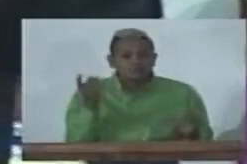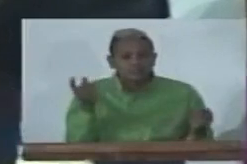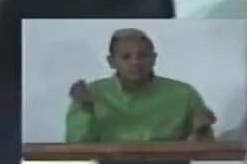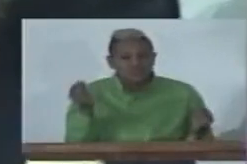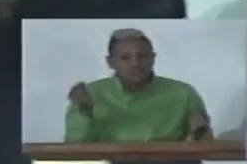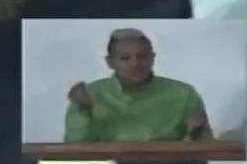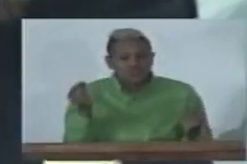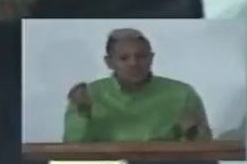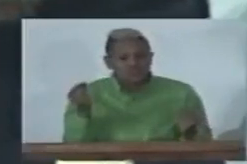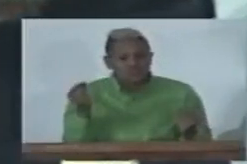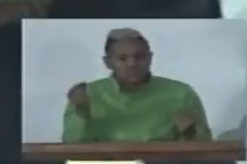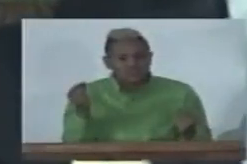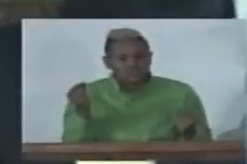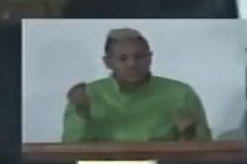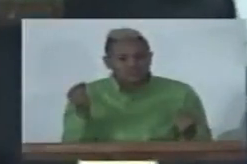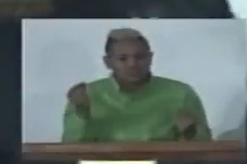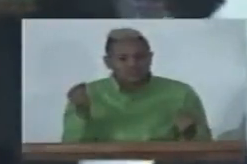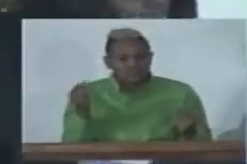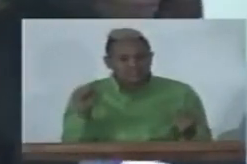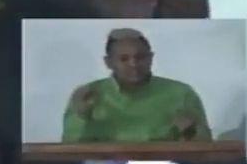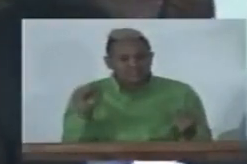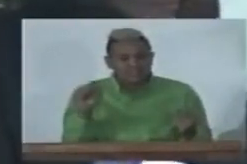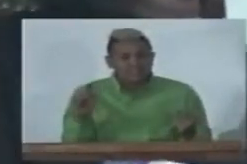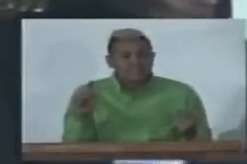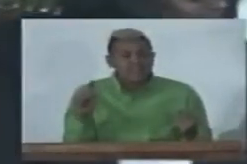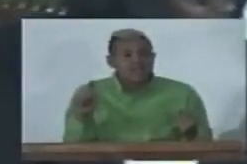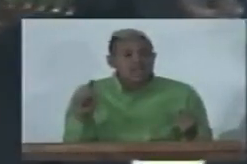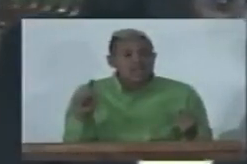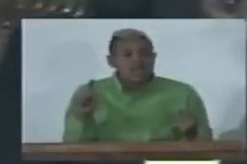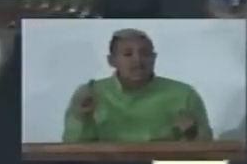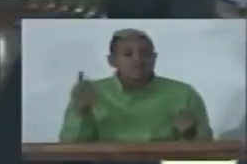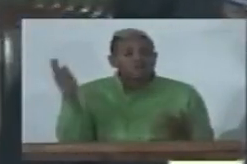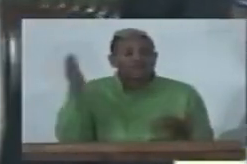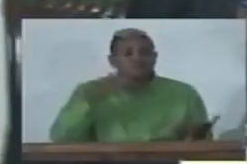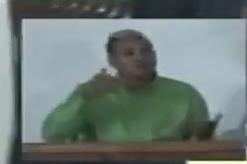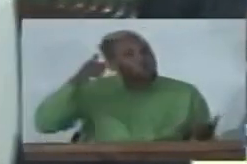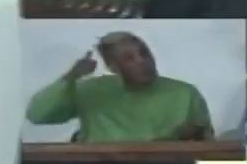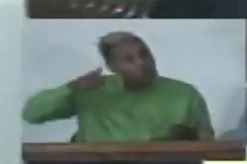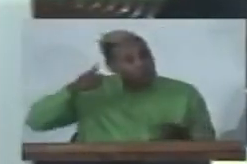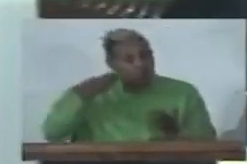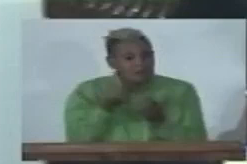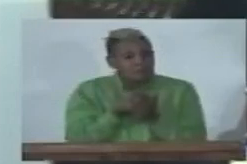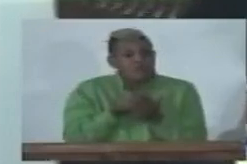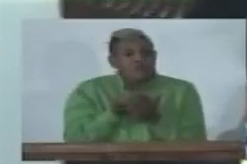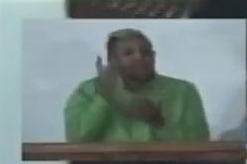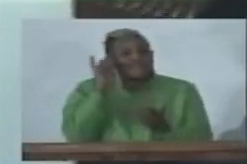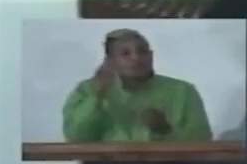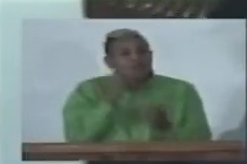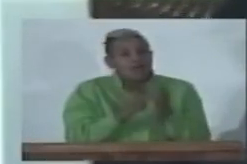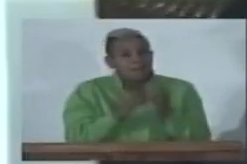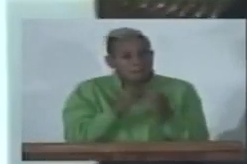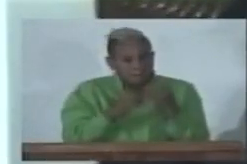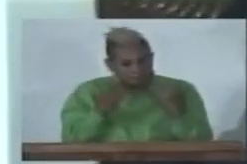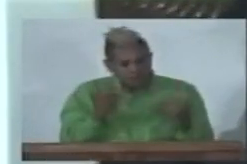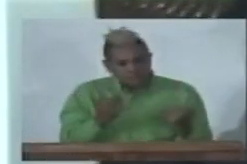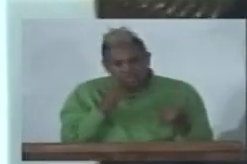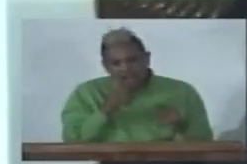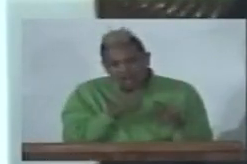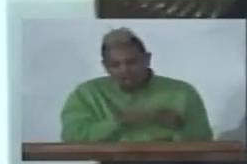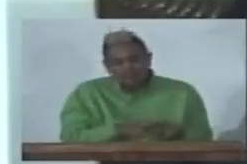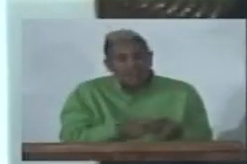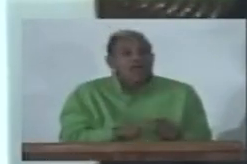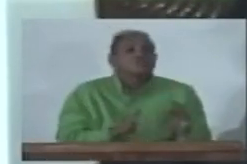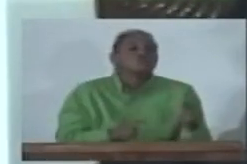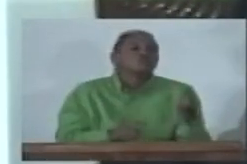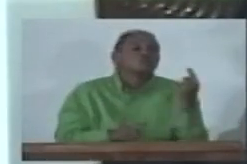that GAP is actually coming with its own fund for that modernization, and that it is not relying